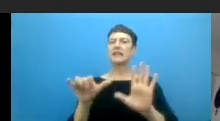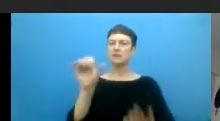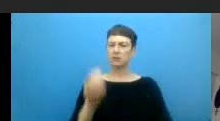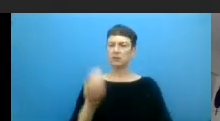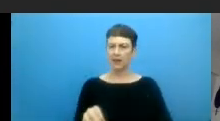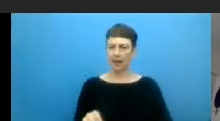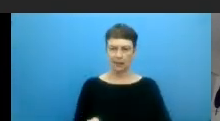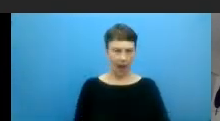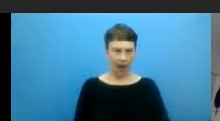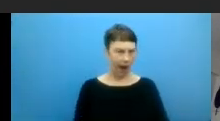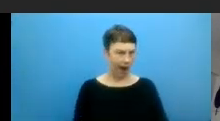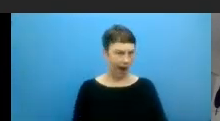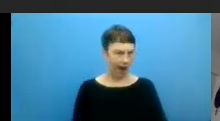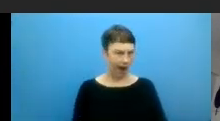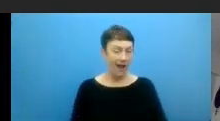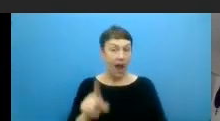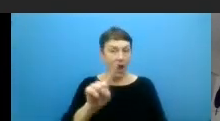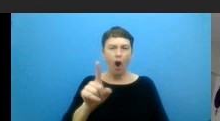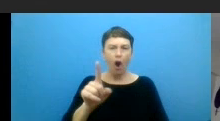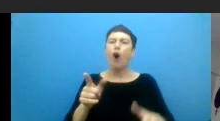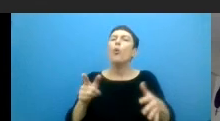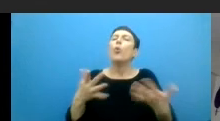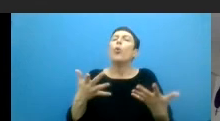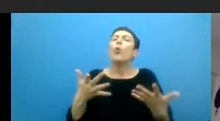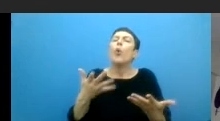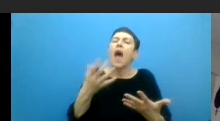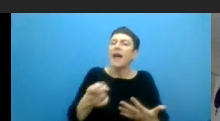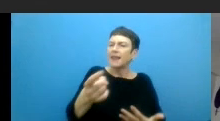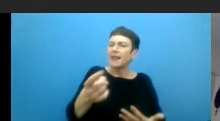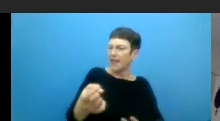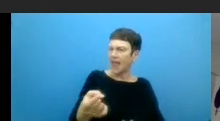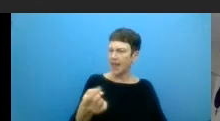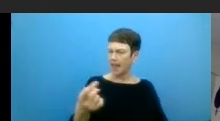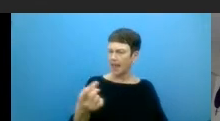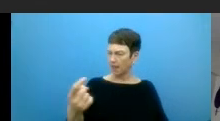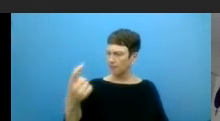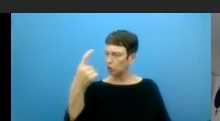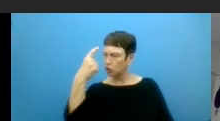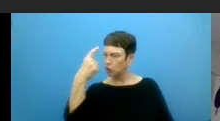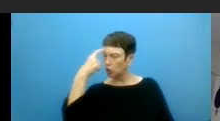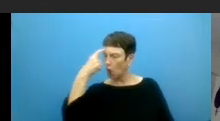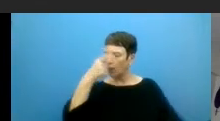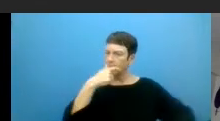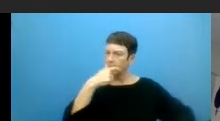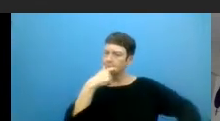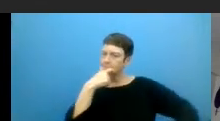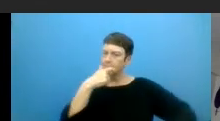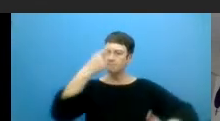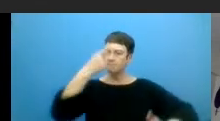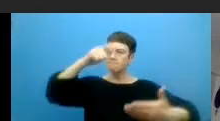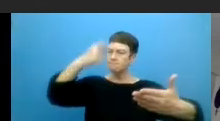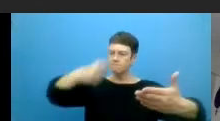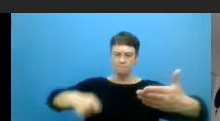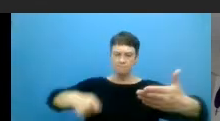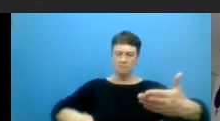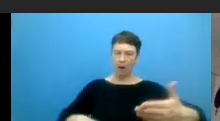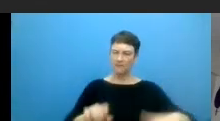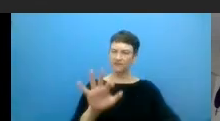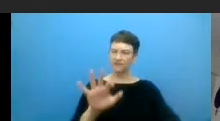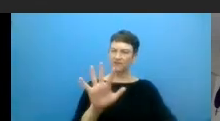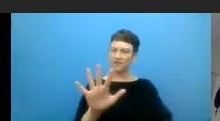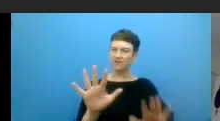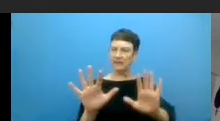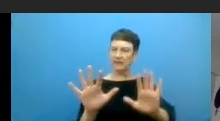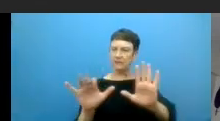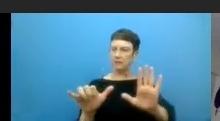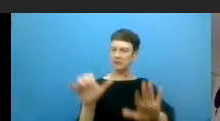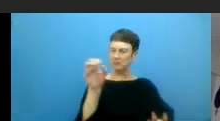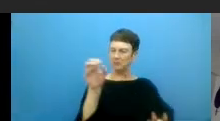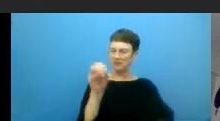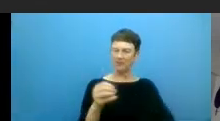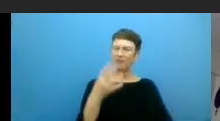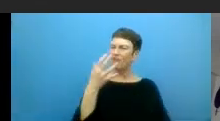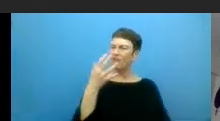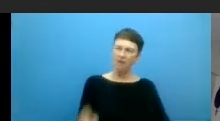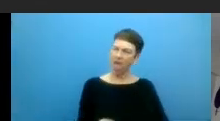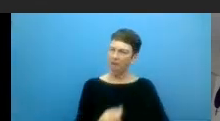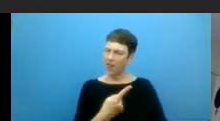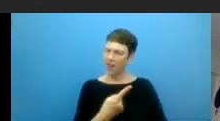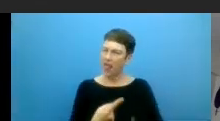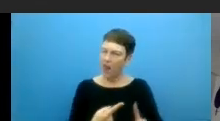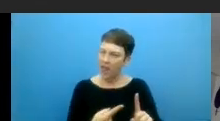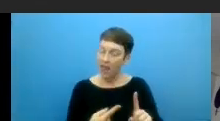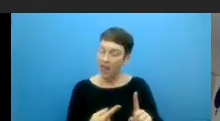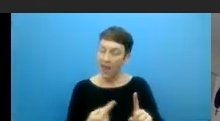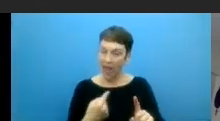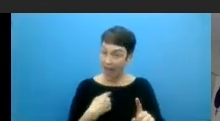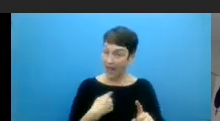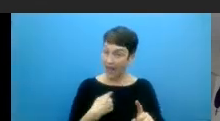Open-ended assessments, how did you arrive exactly at 56%? How does that work? You know, as a lecturer, I